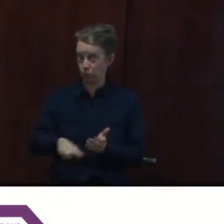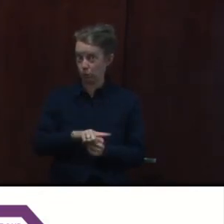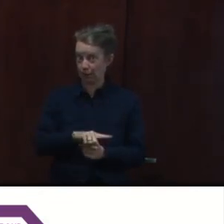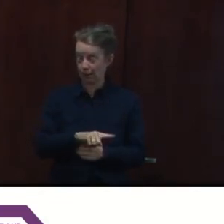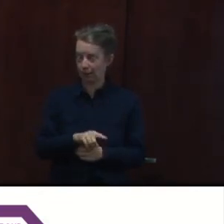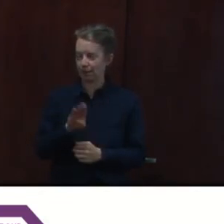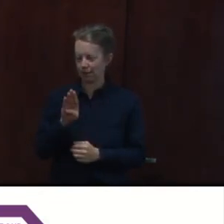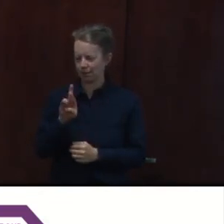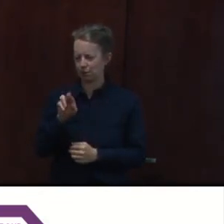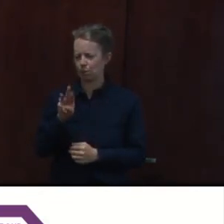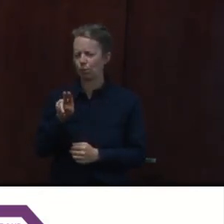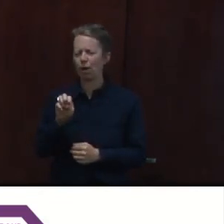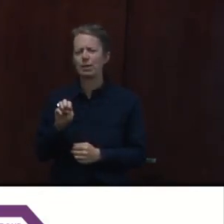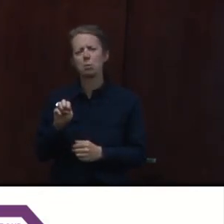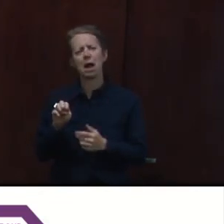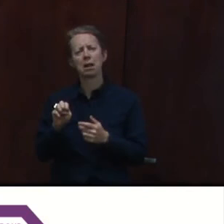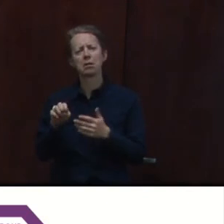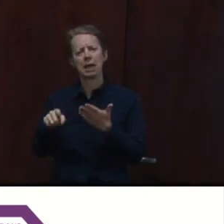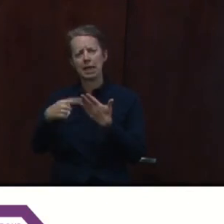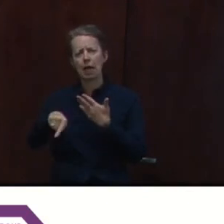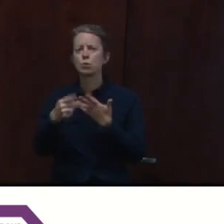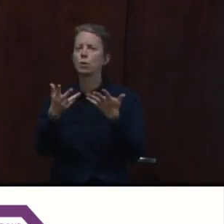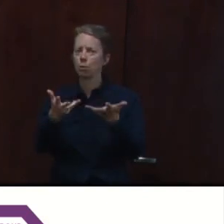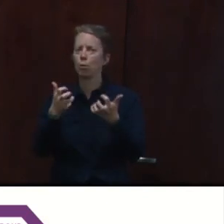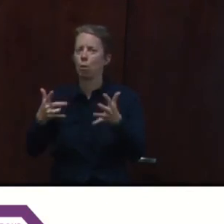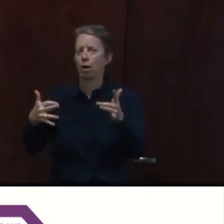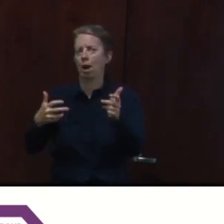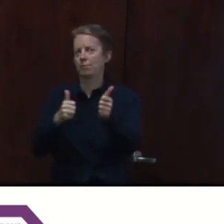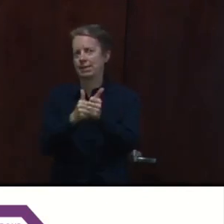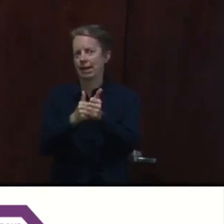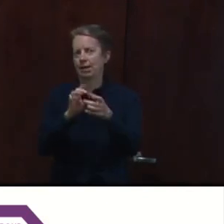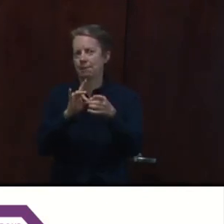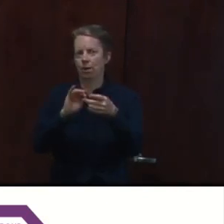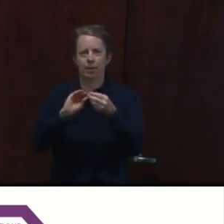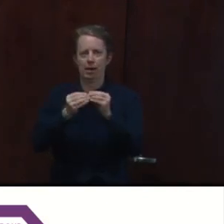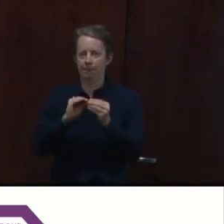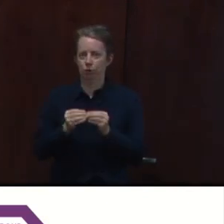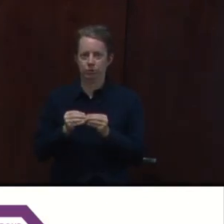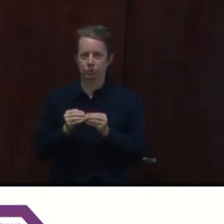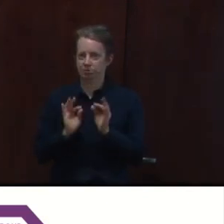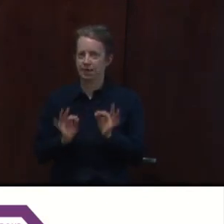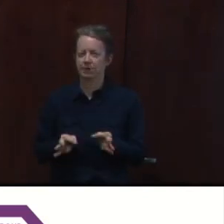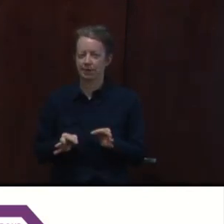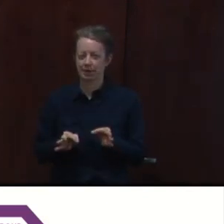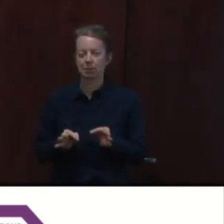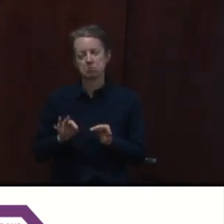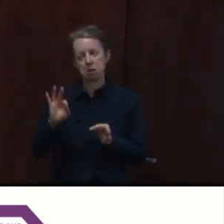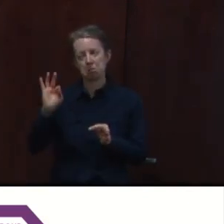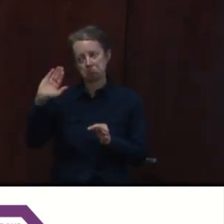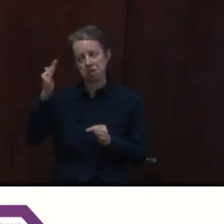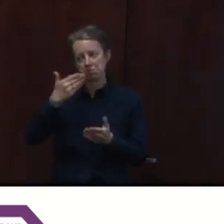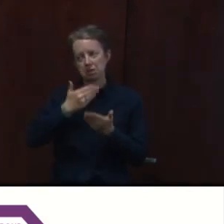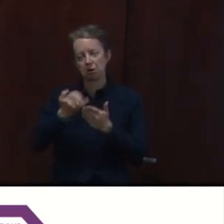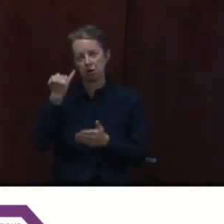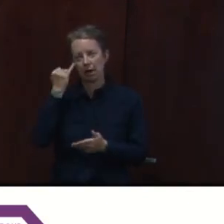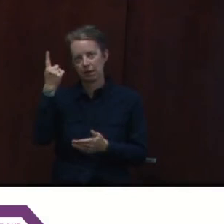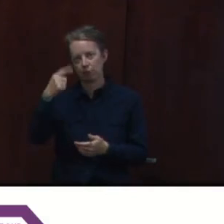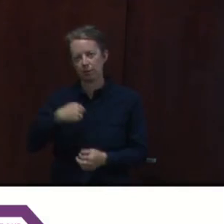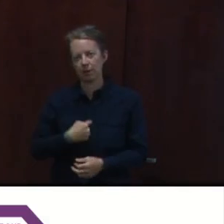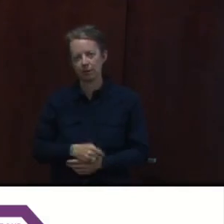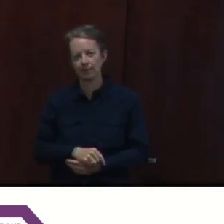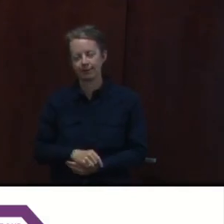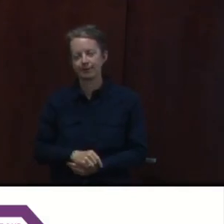So we should definitely have an update at that meeting, I think, regardless. So that sounds good to me. I mean, I would say, you